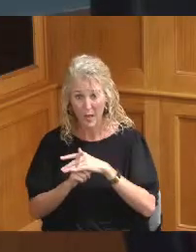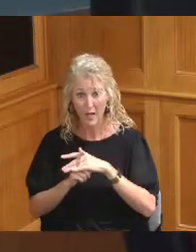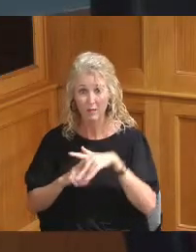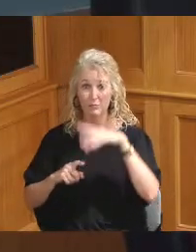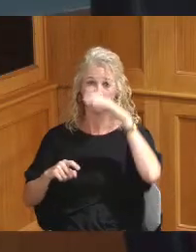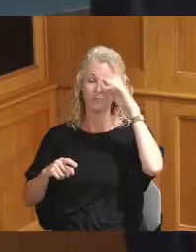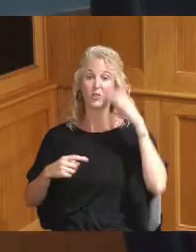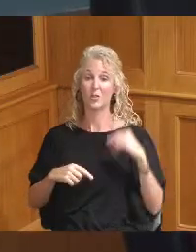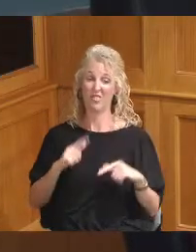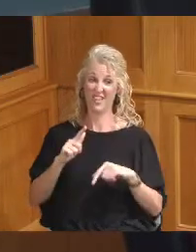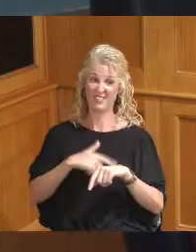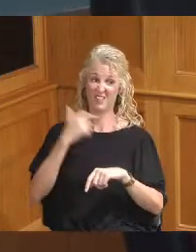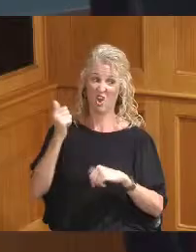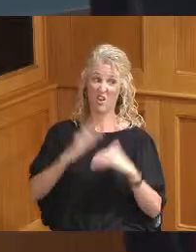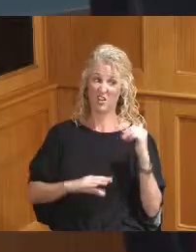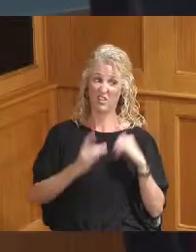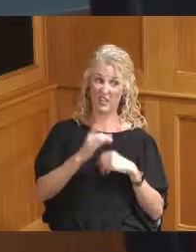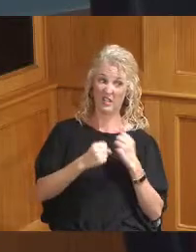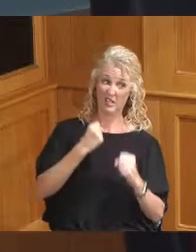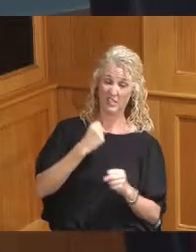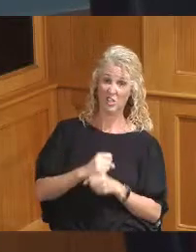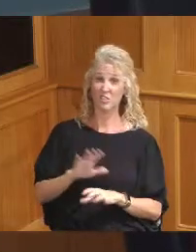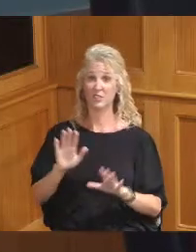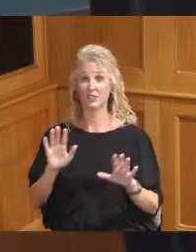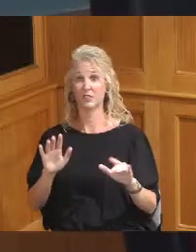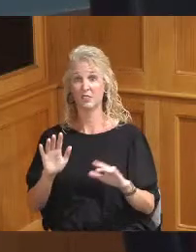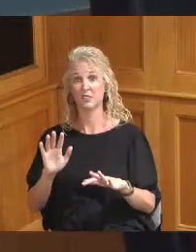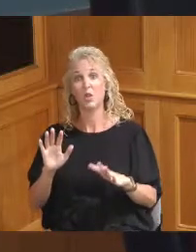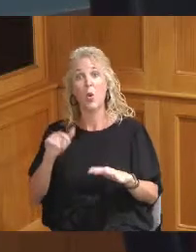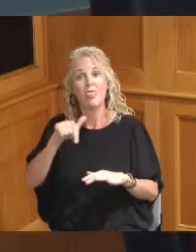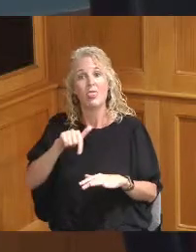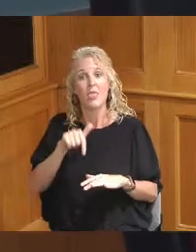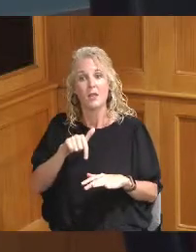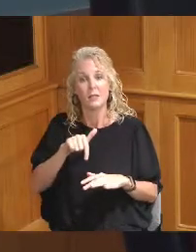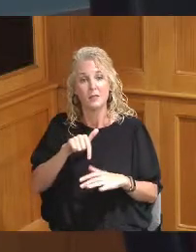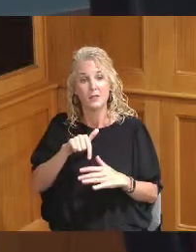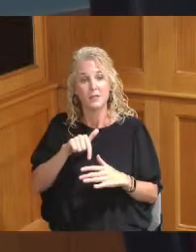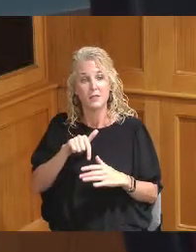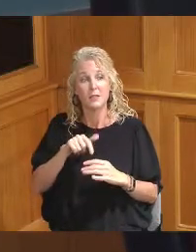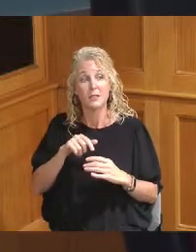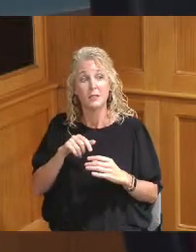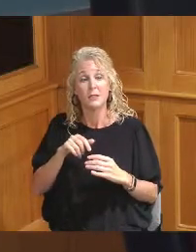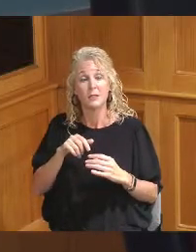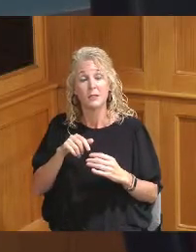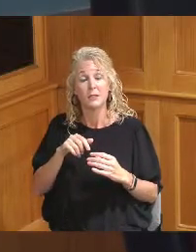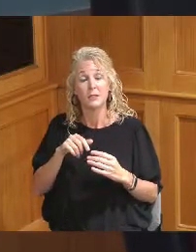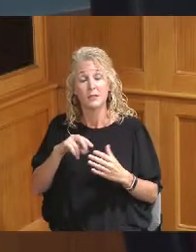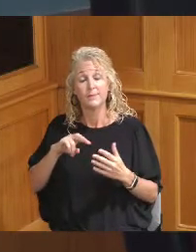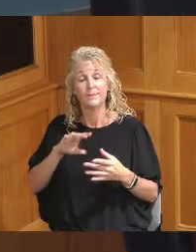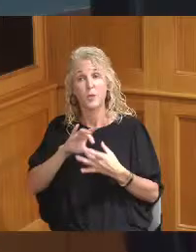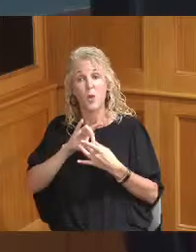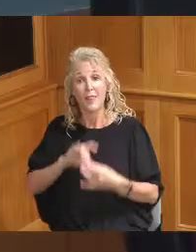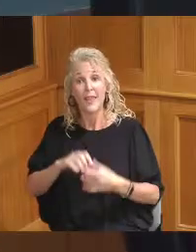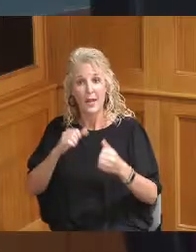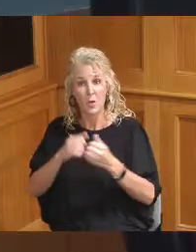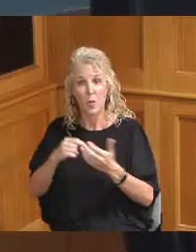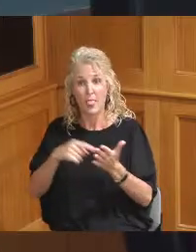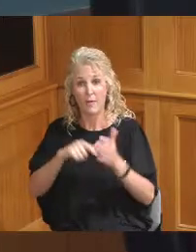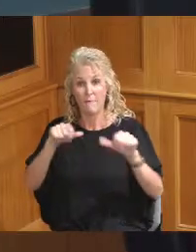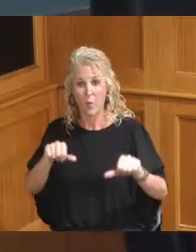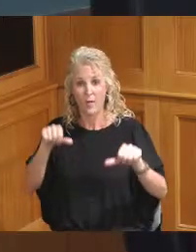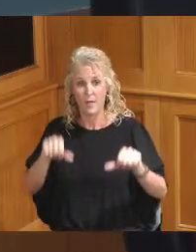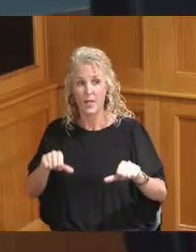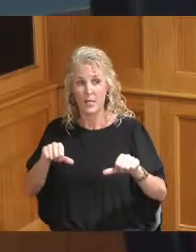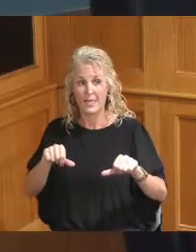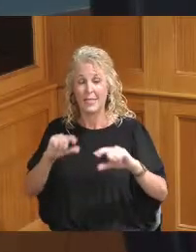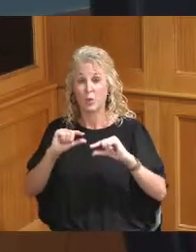even longer. Yeah. That's even longer than the 8 years. But so this is addressing the concerns of the Affordability Task Force, just